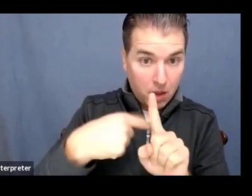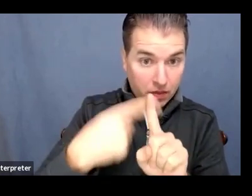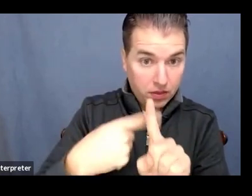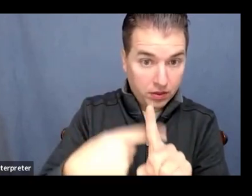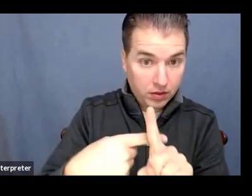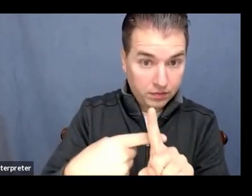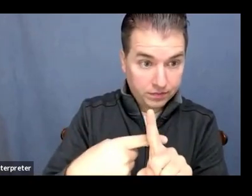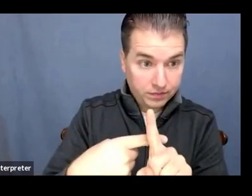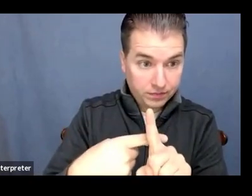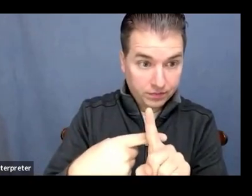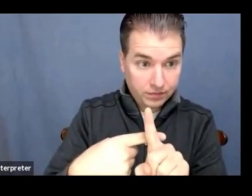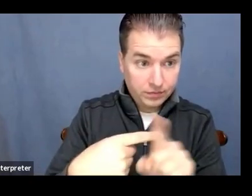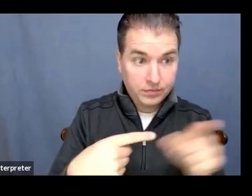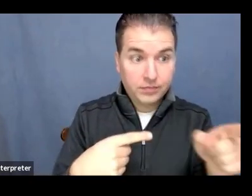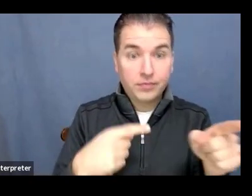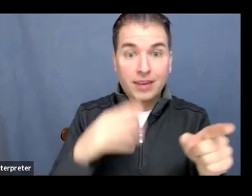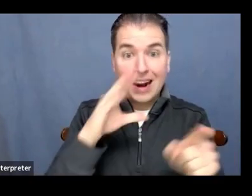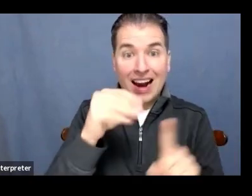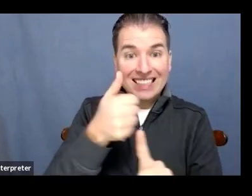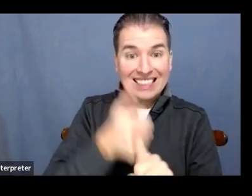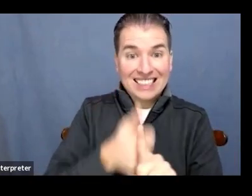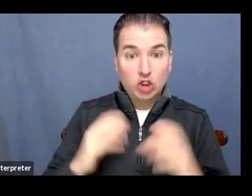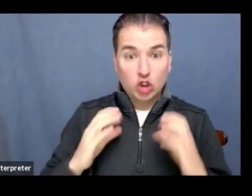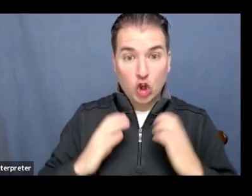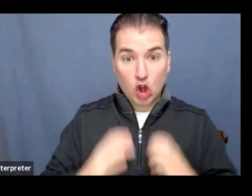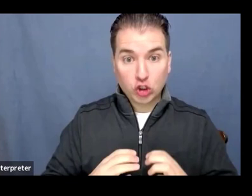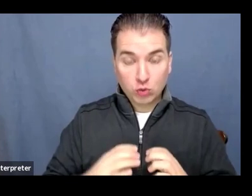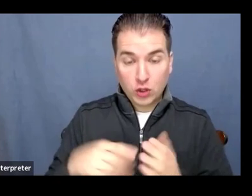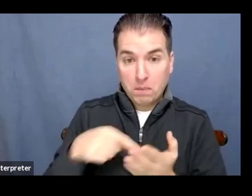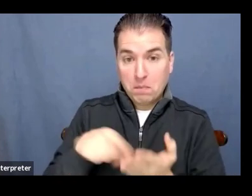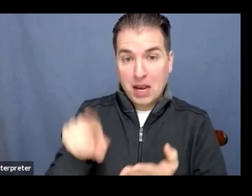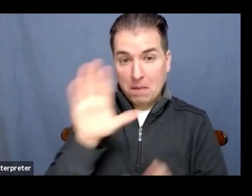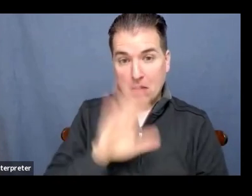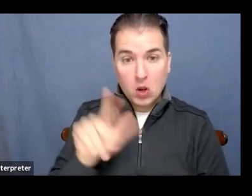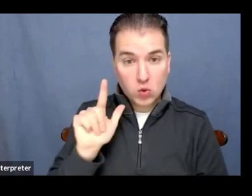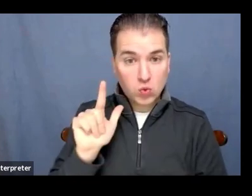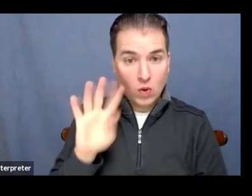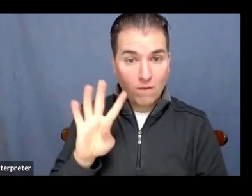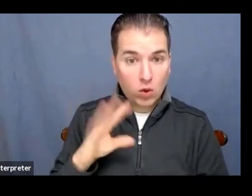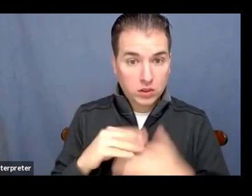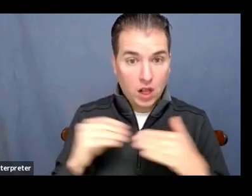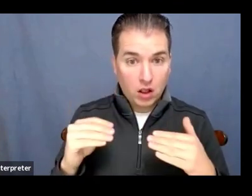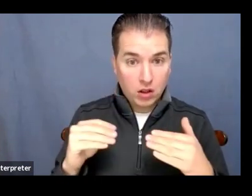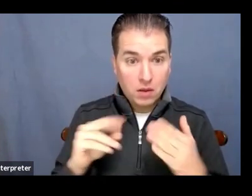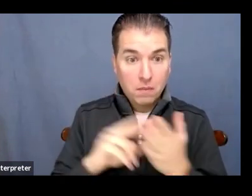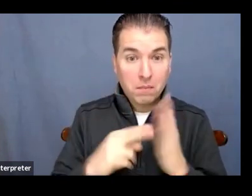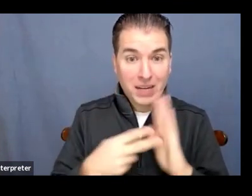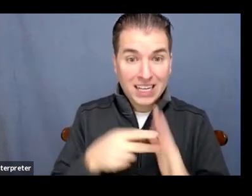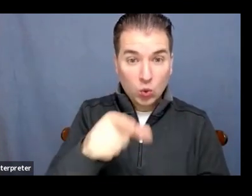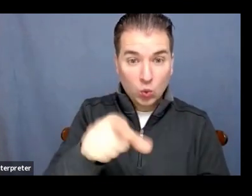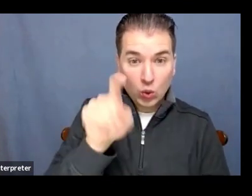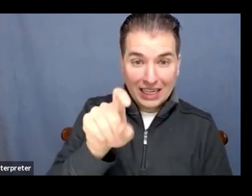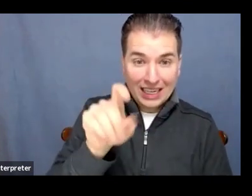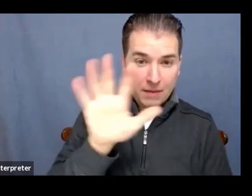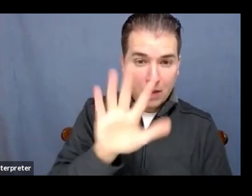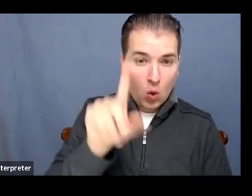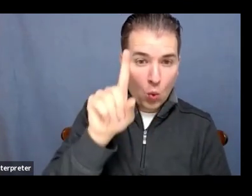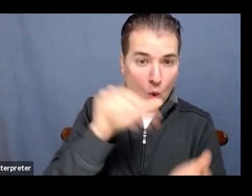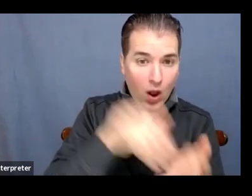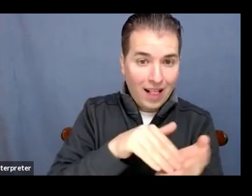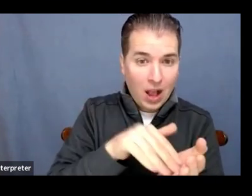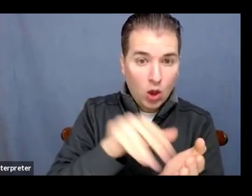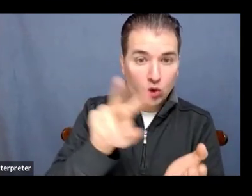line, and each customer is going to spend 24 bucks, that means I need to have a total of 1,250